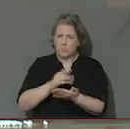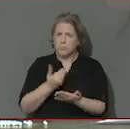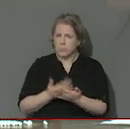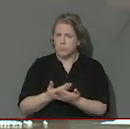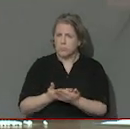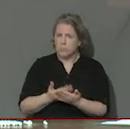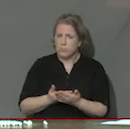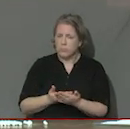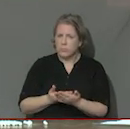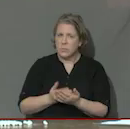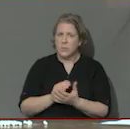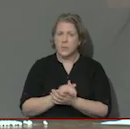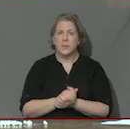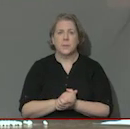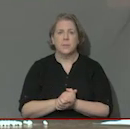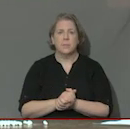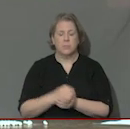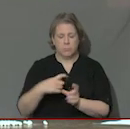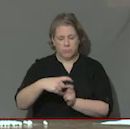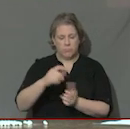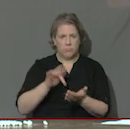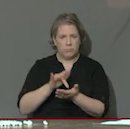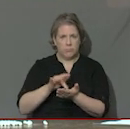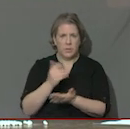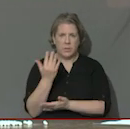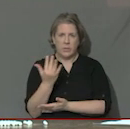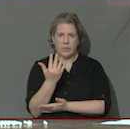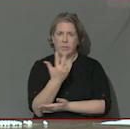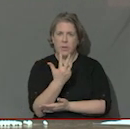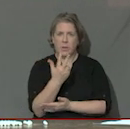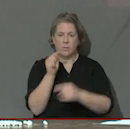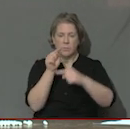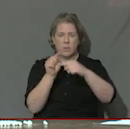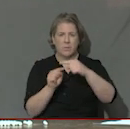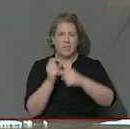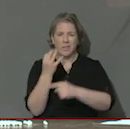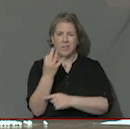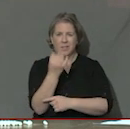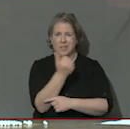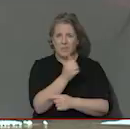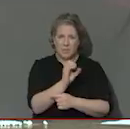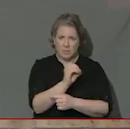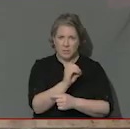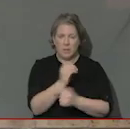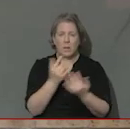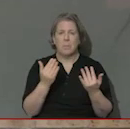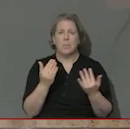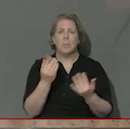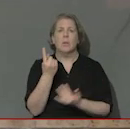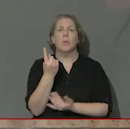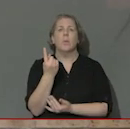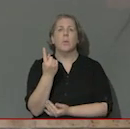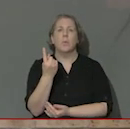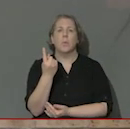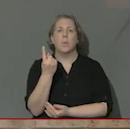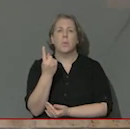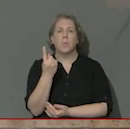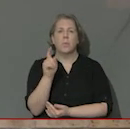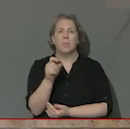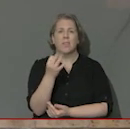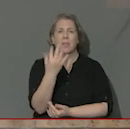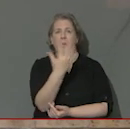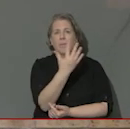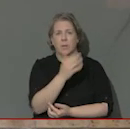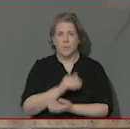that, or the price of that, 558 divided by 360 is R1.55.